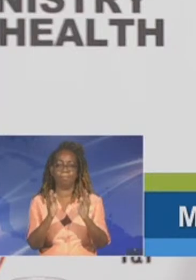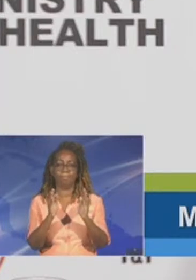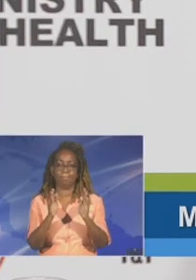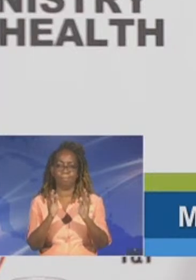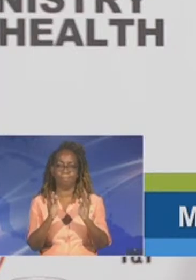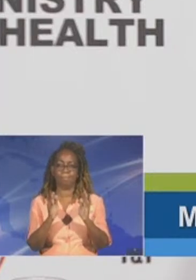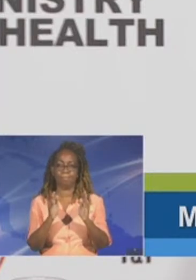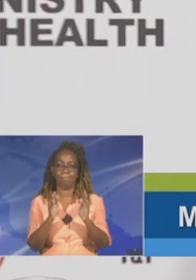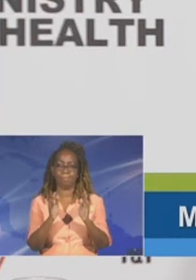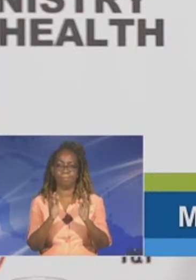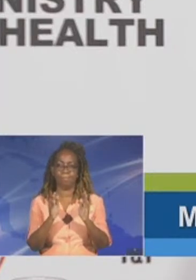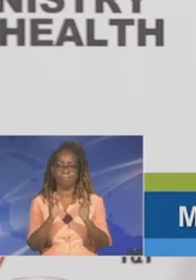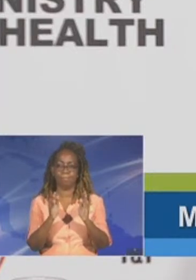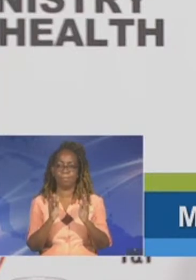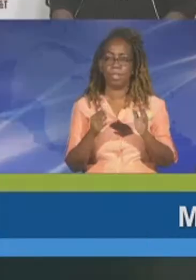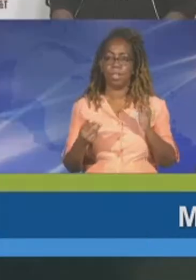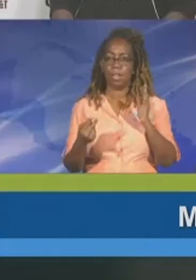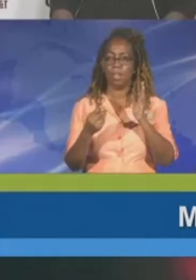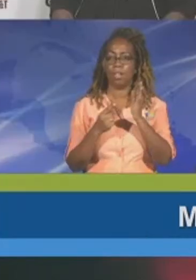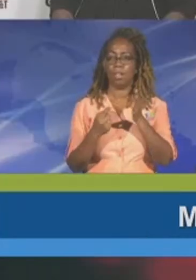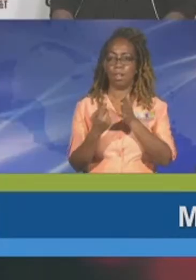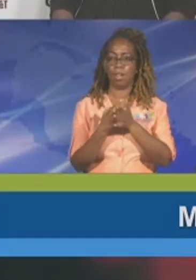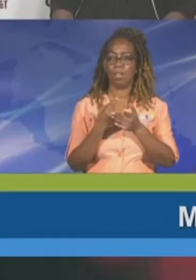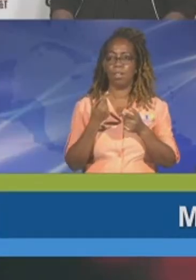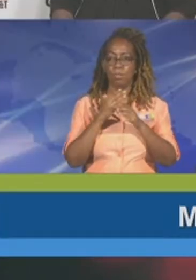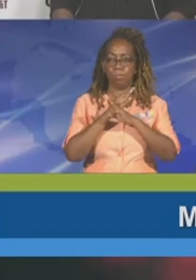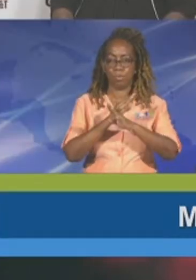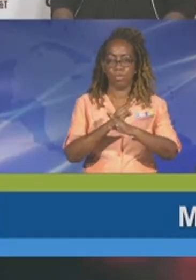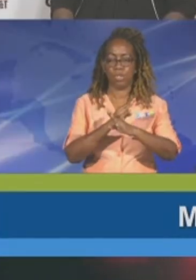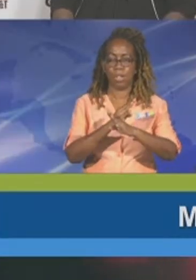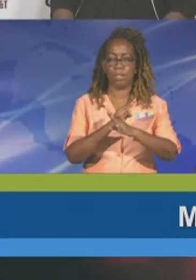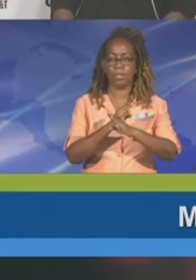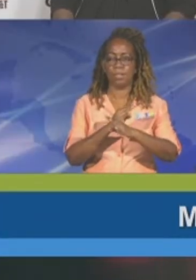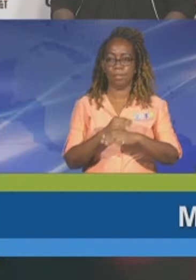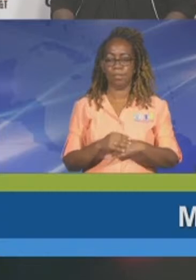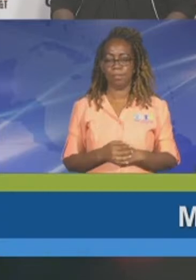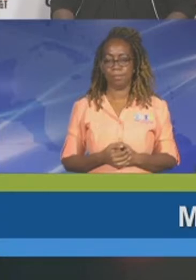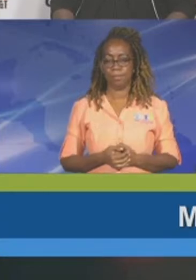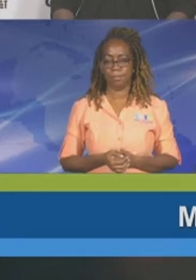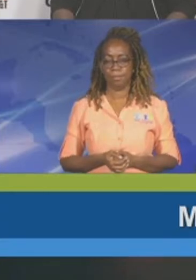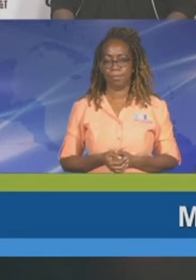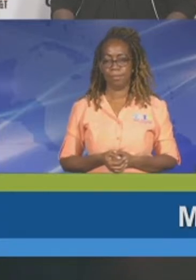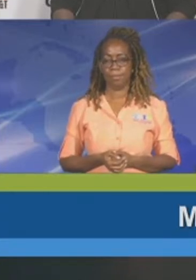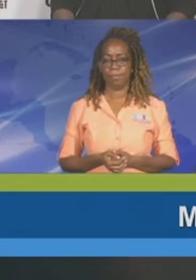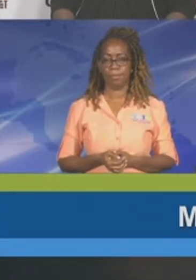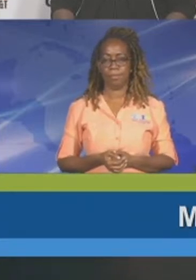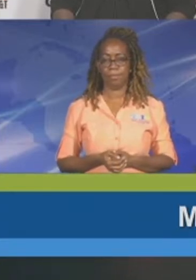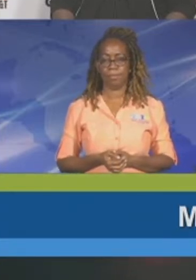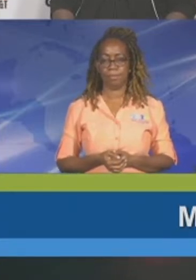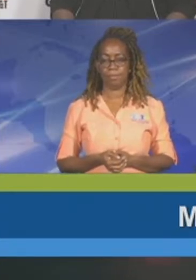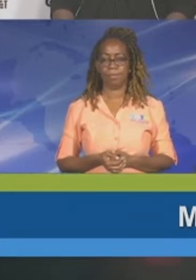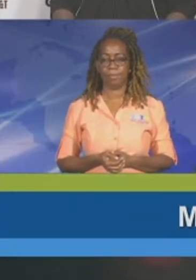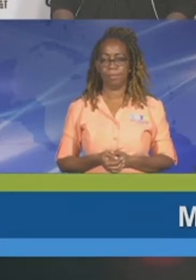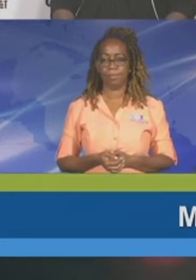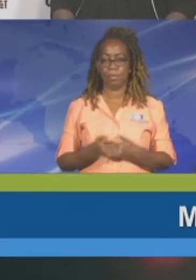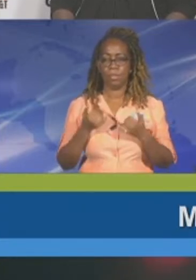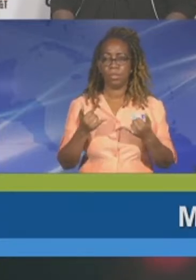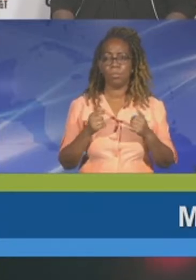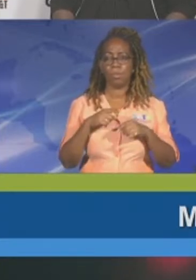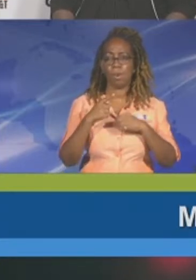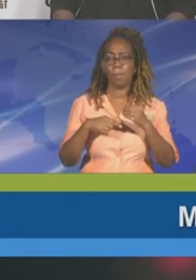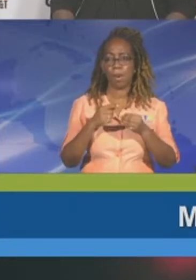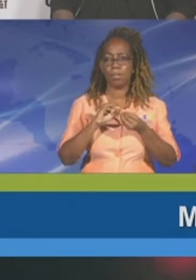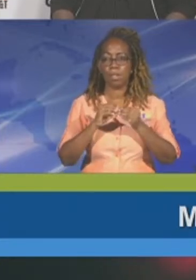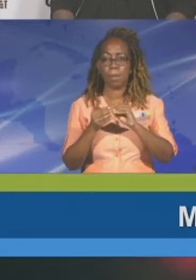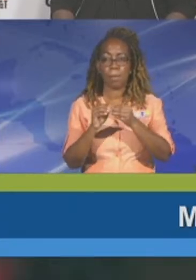of suicide prevention. During my first few slides, I'll go very quickly through some statistics, and then I